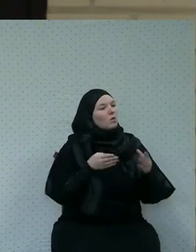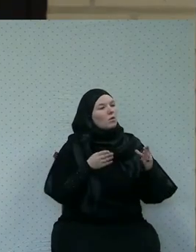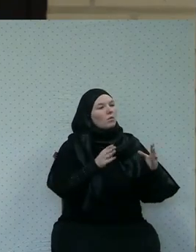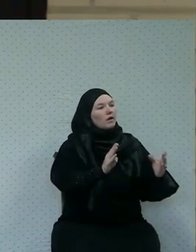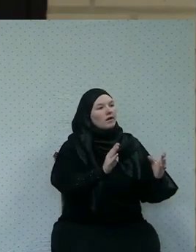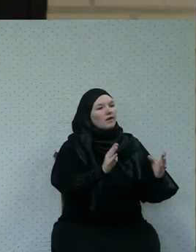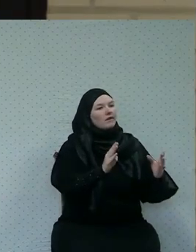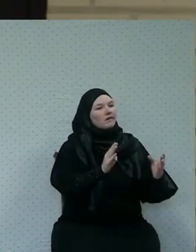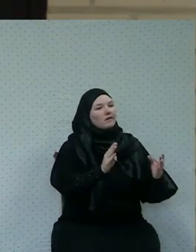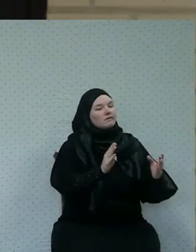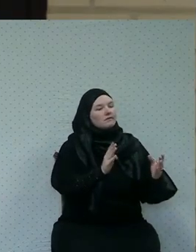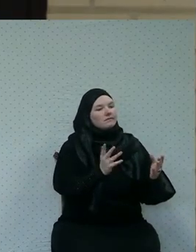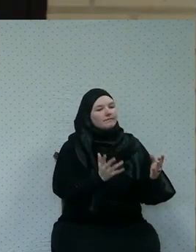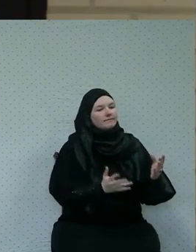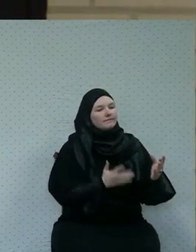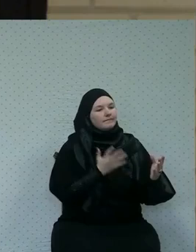form of